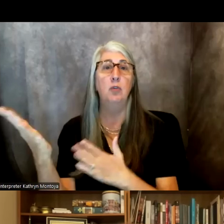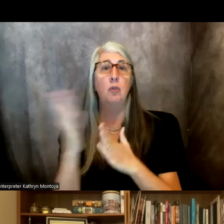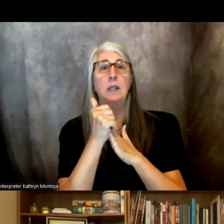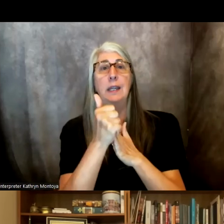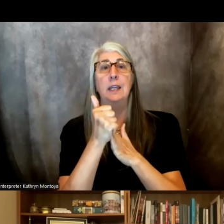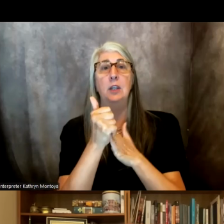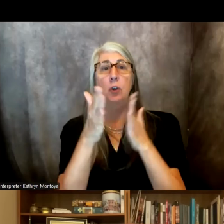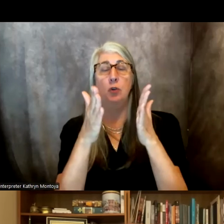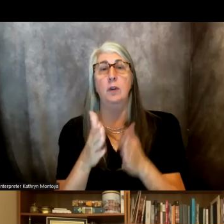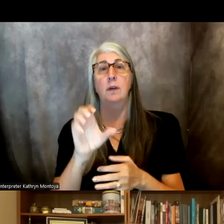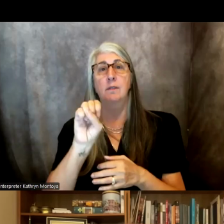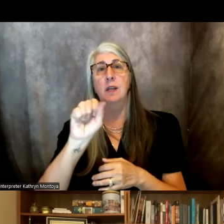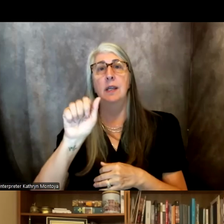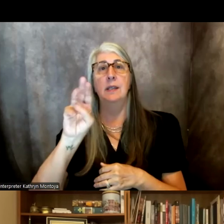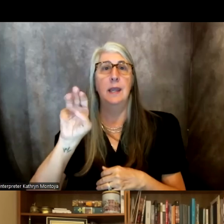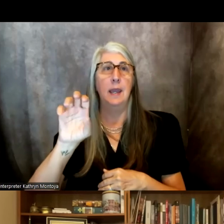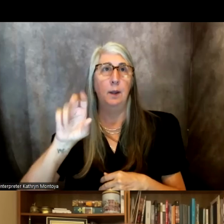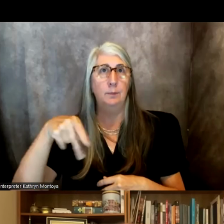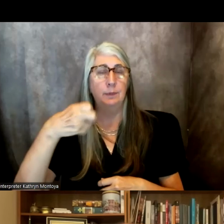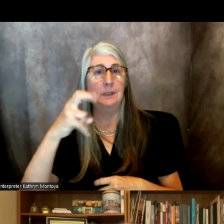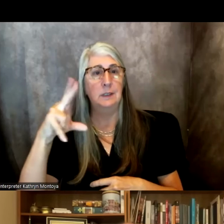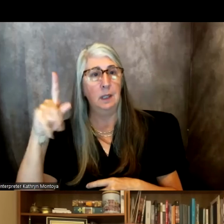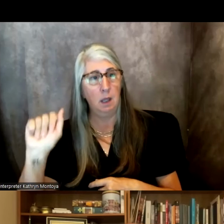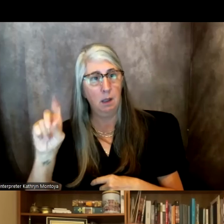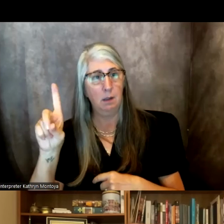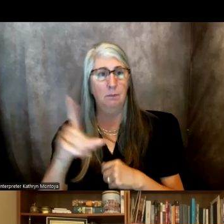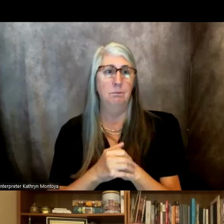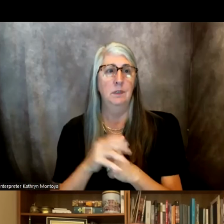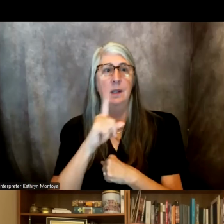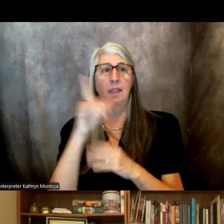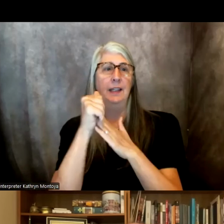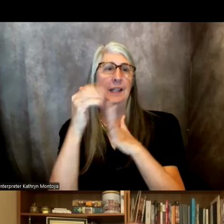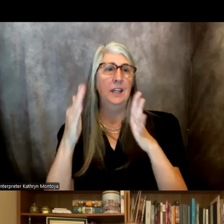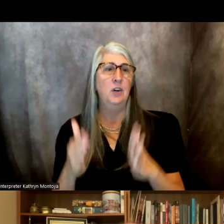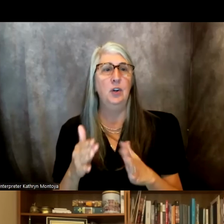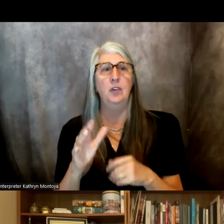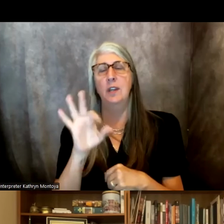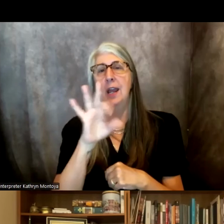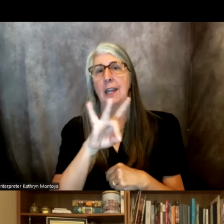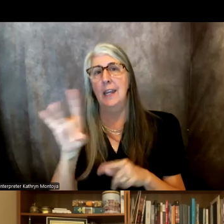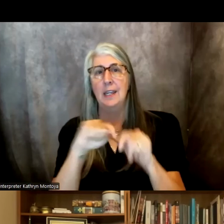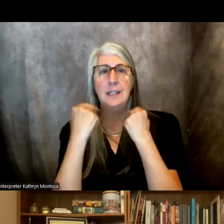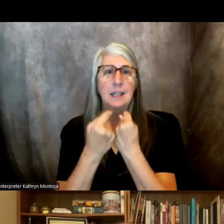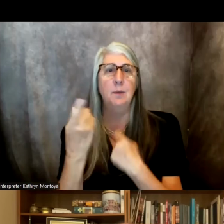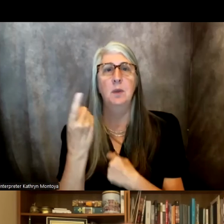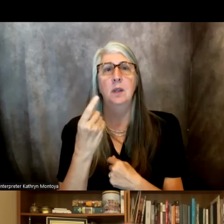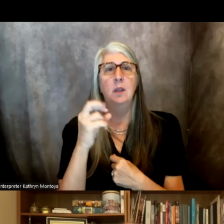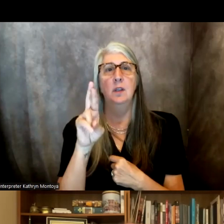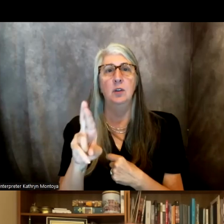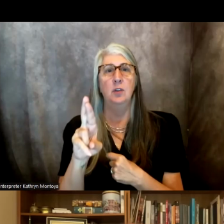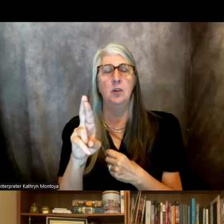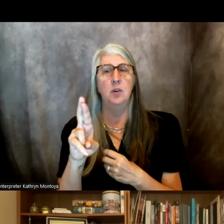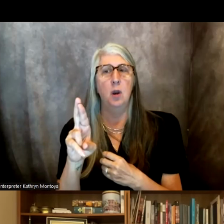SAMHSA, Belina, the 988 team, Dr. Delphin Rittman have